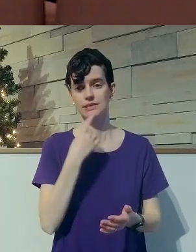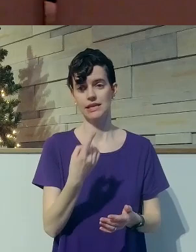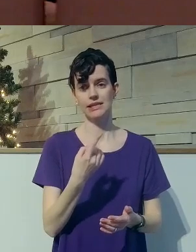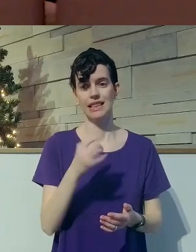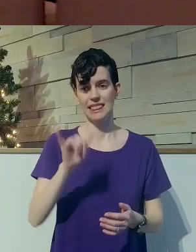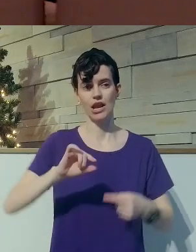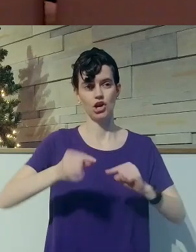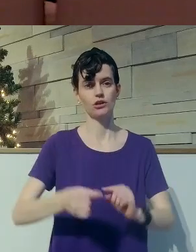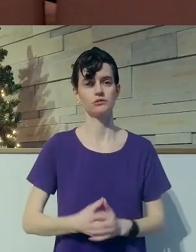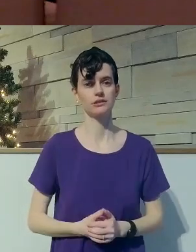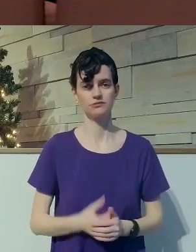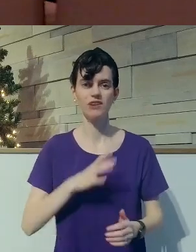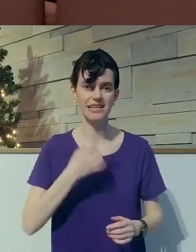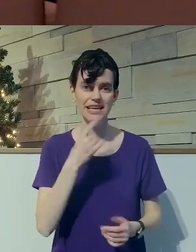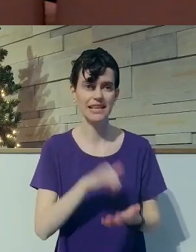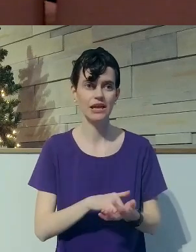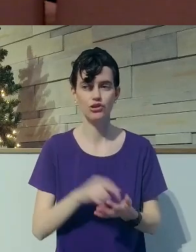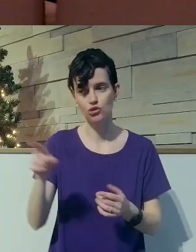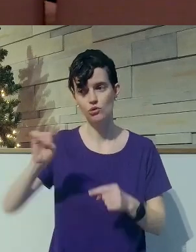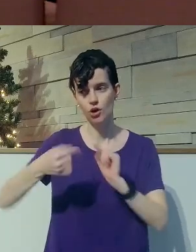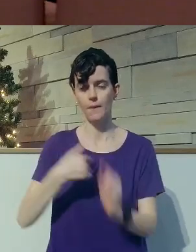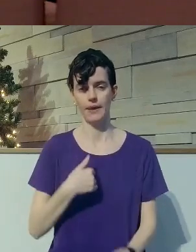know what? That hurt. You hurt me.